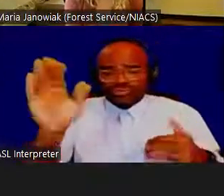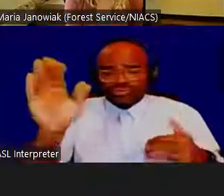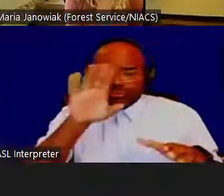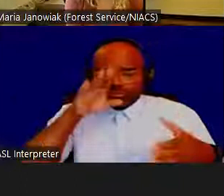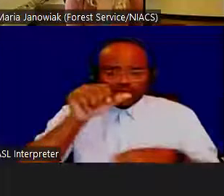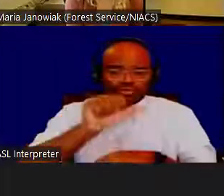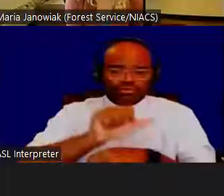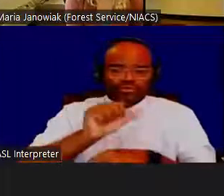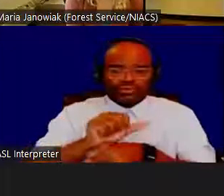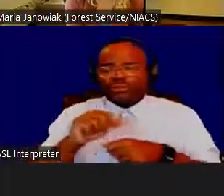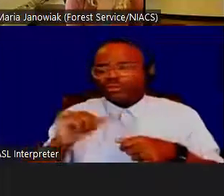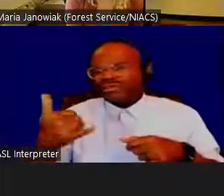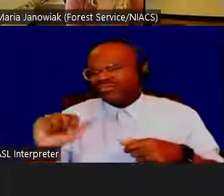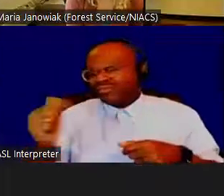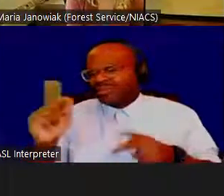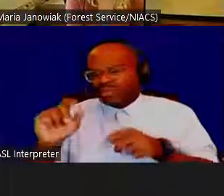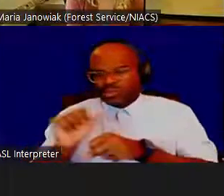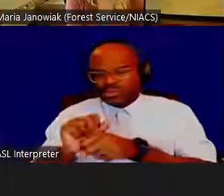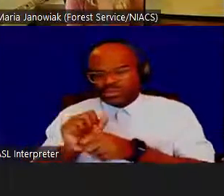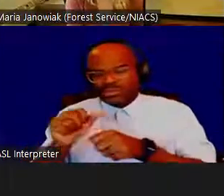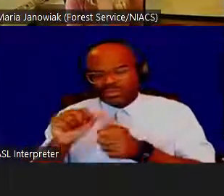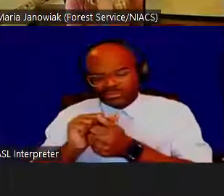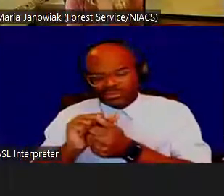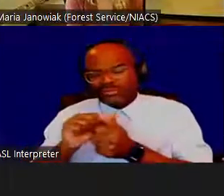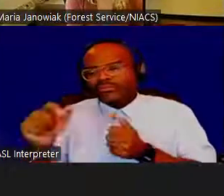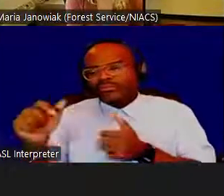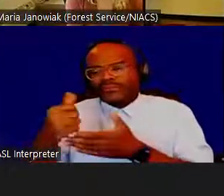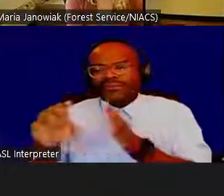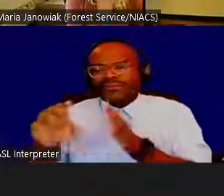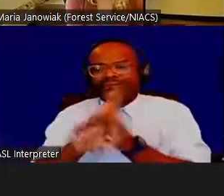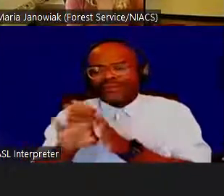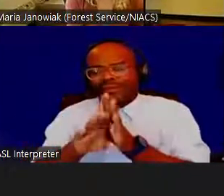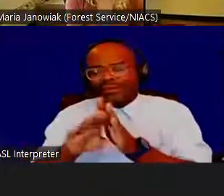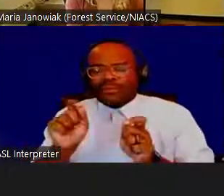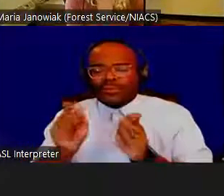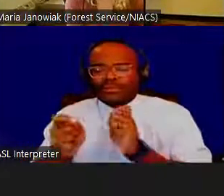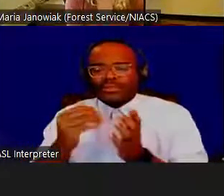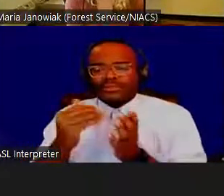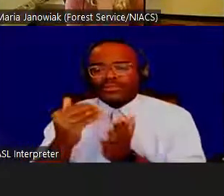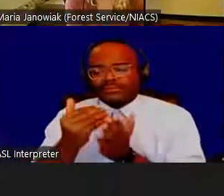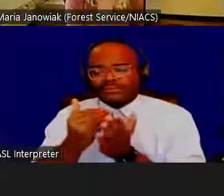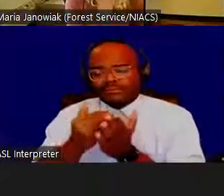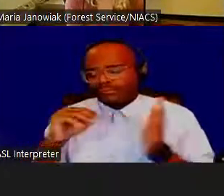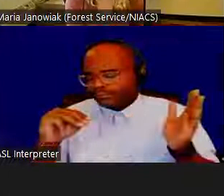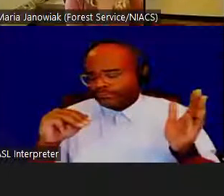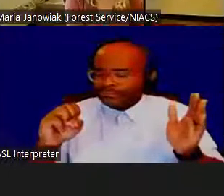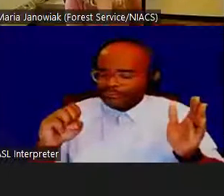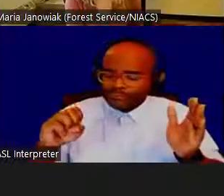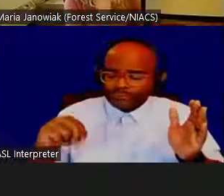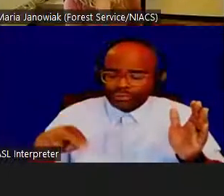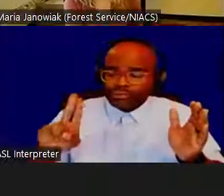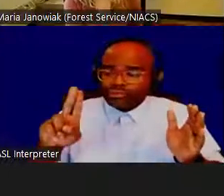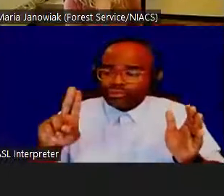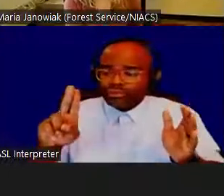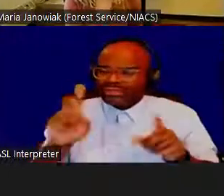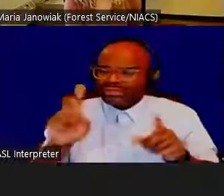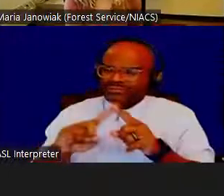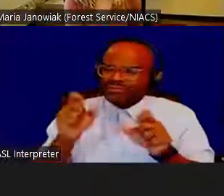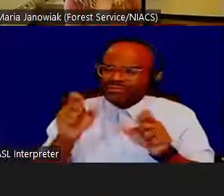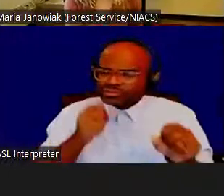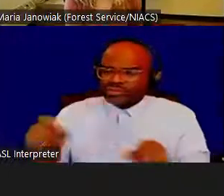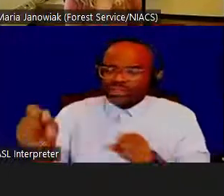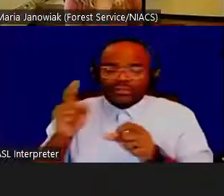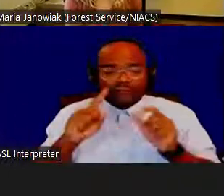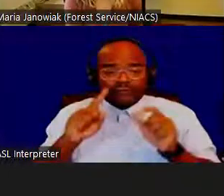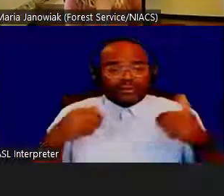and colleagues have worked on to develop an adaptation menu of a menu of adaptation strategies for